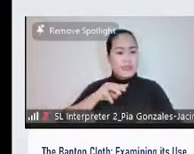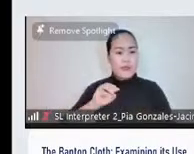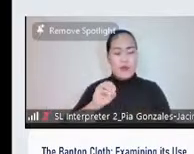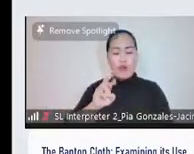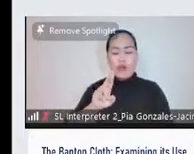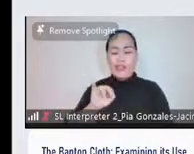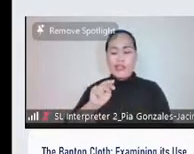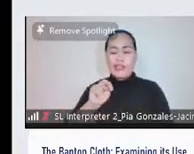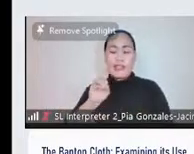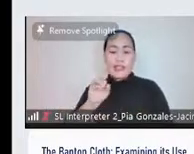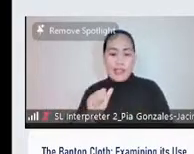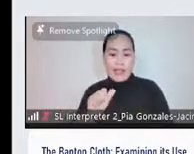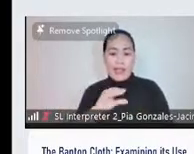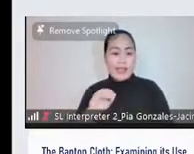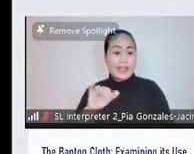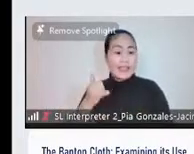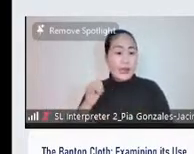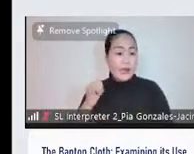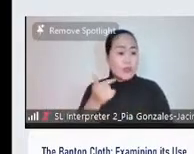the other two common dyestuffs.